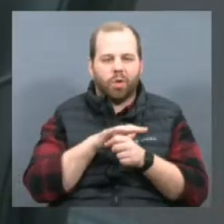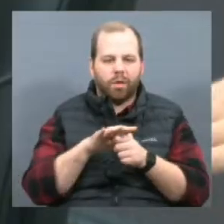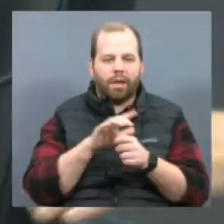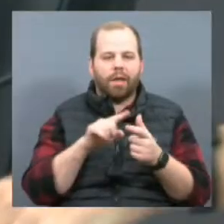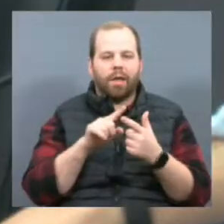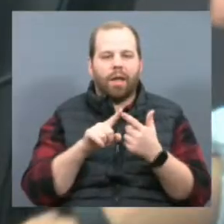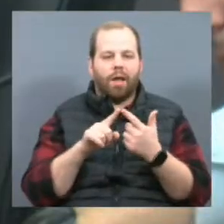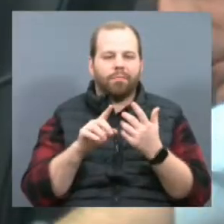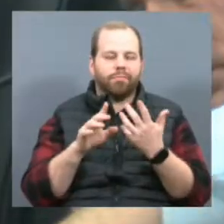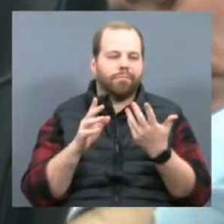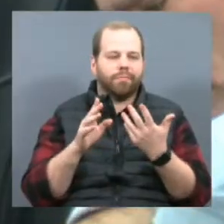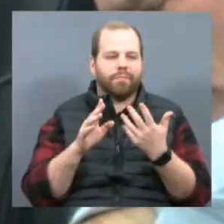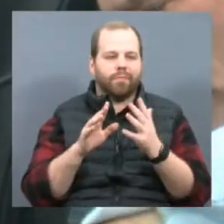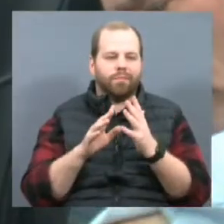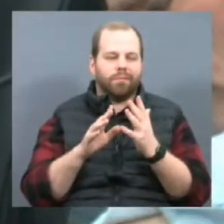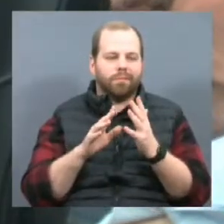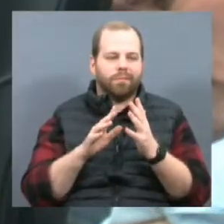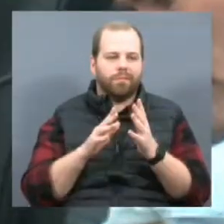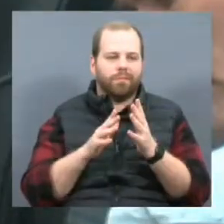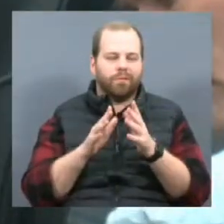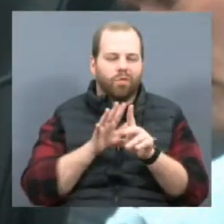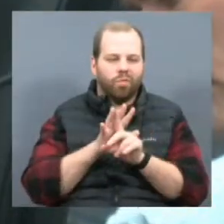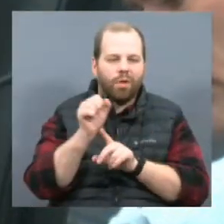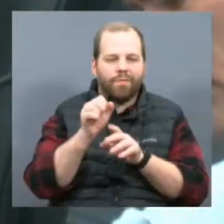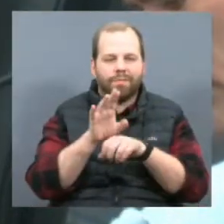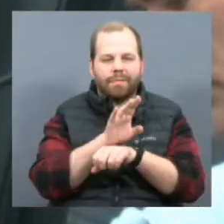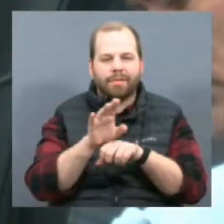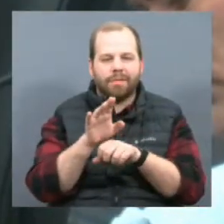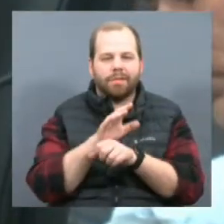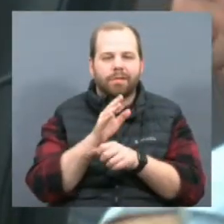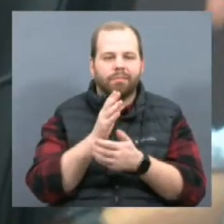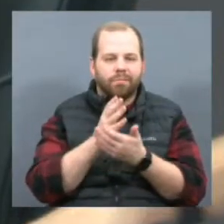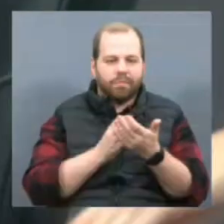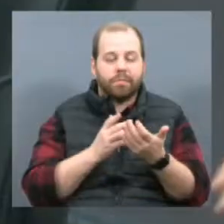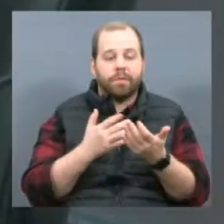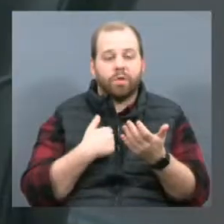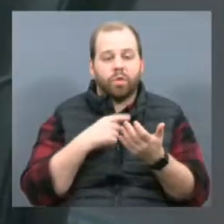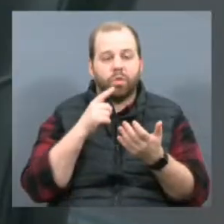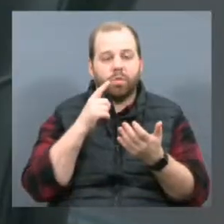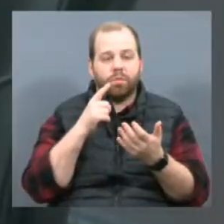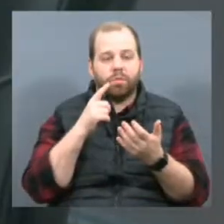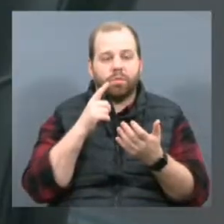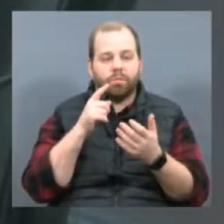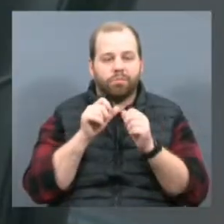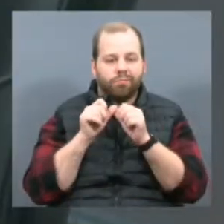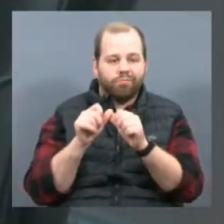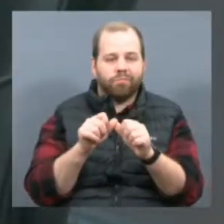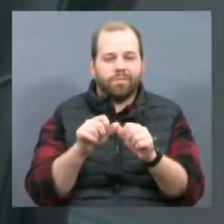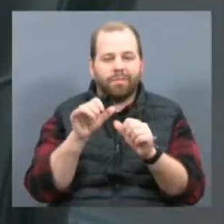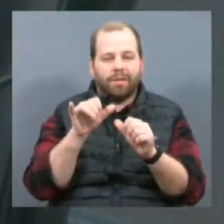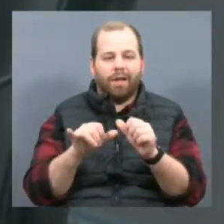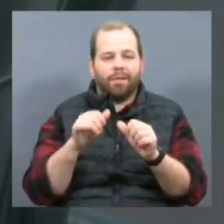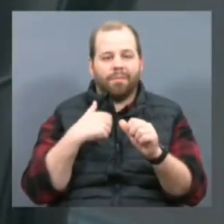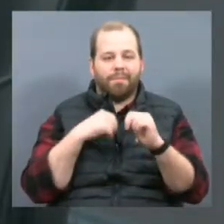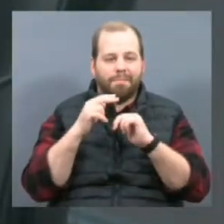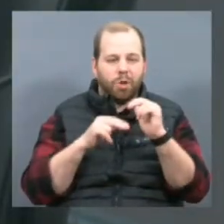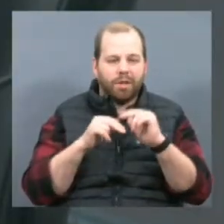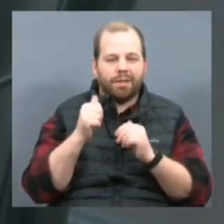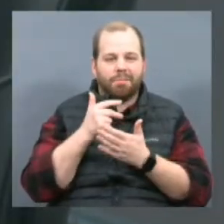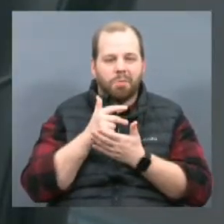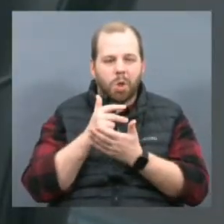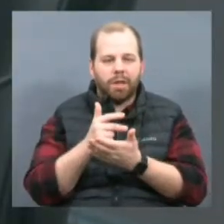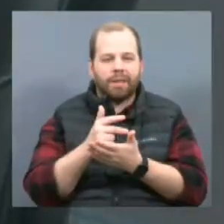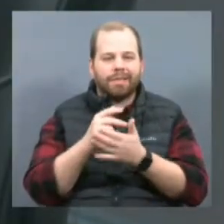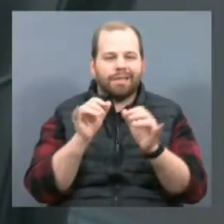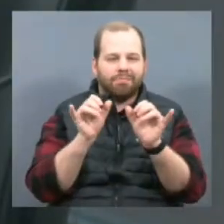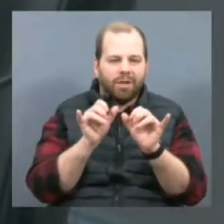commercial sector. In order to preserve and enhance those qualities, compatible design and scale of buildings, parking